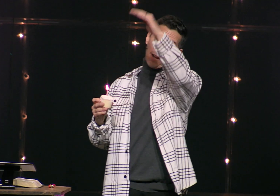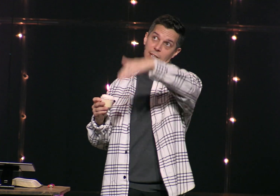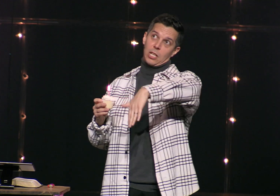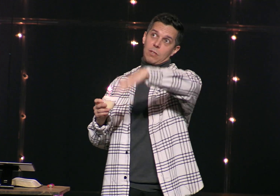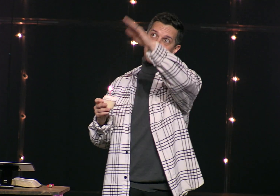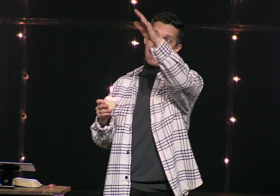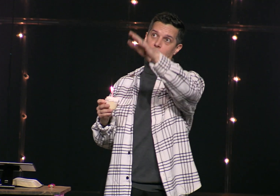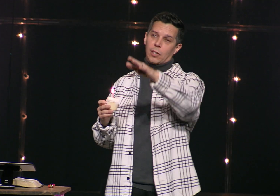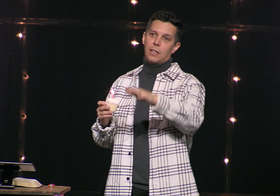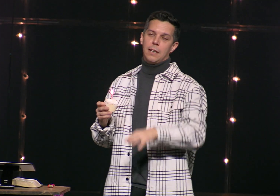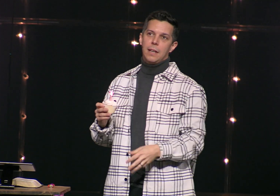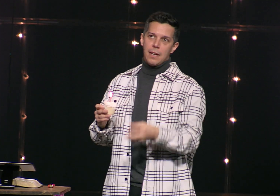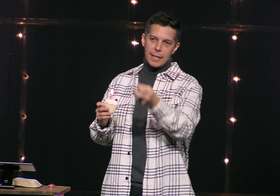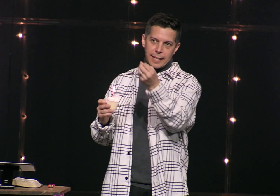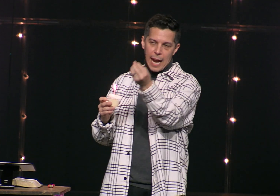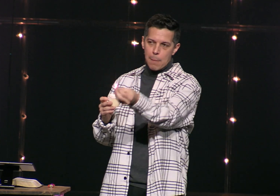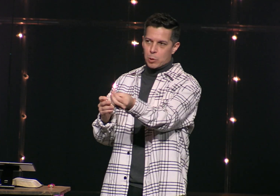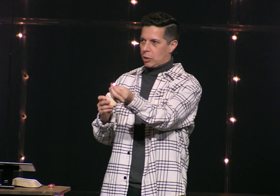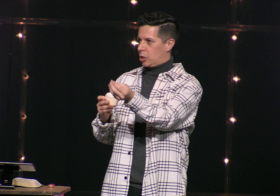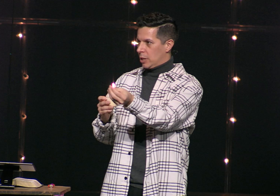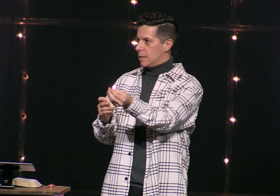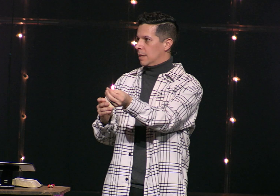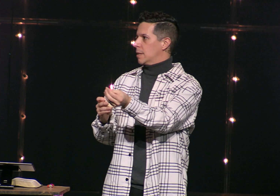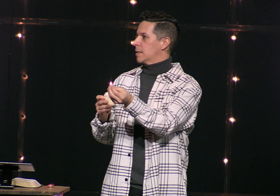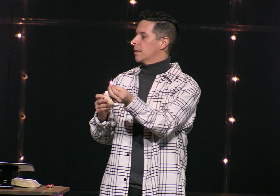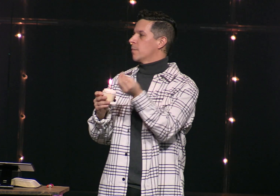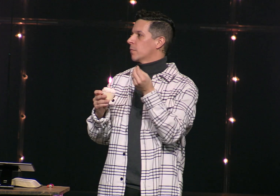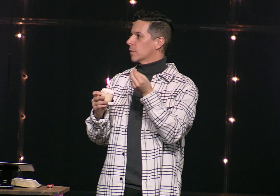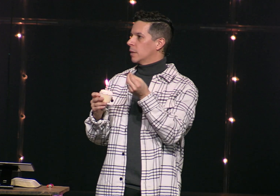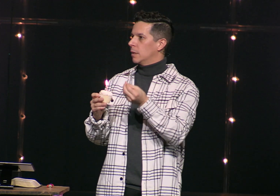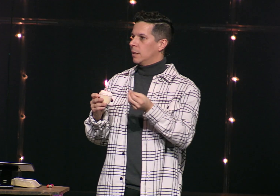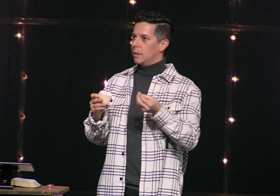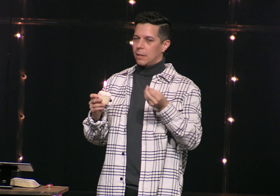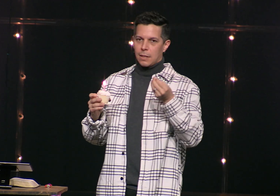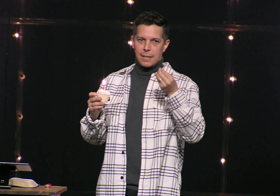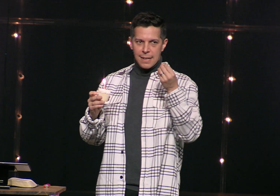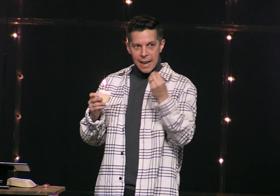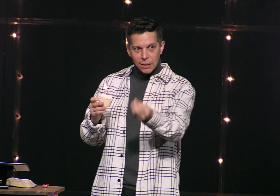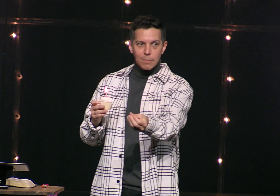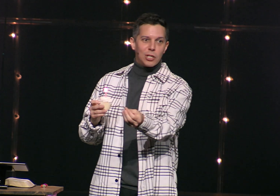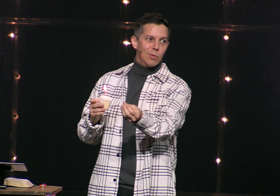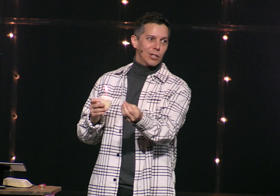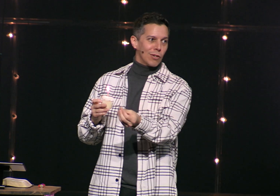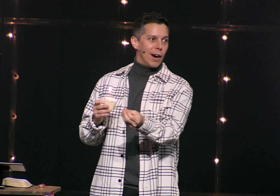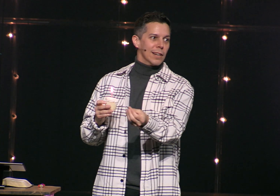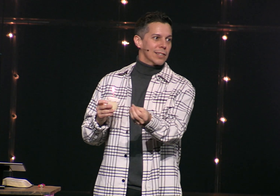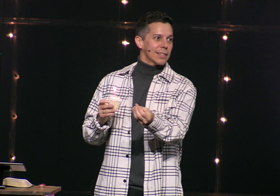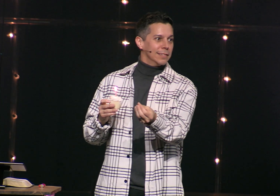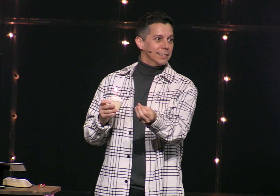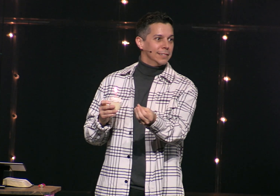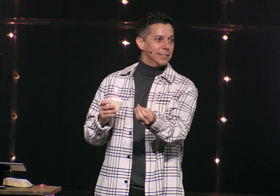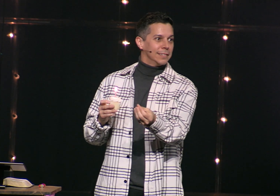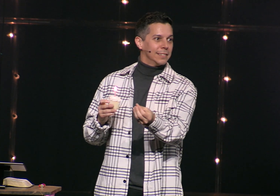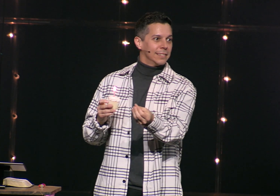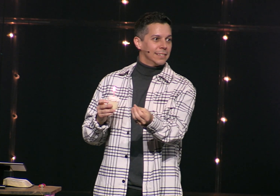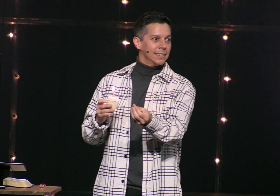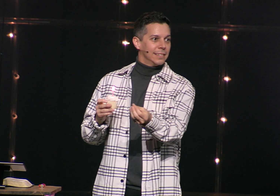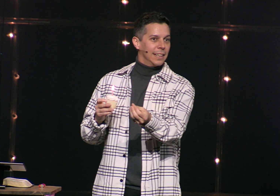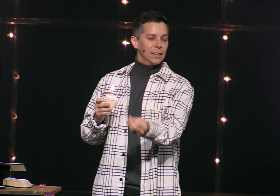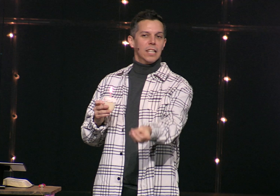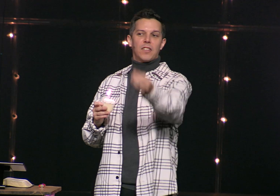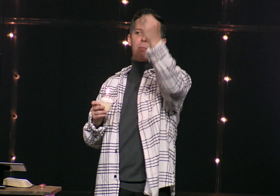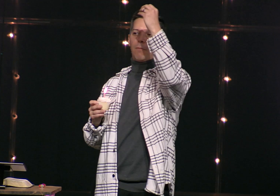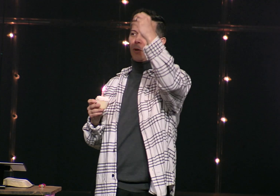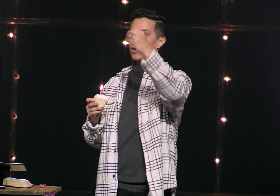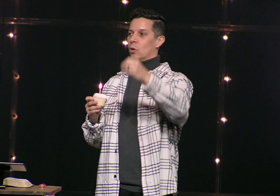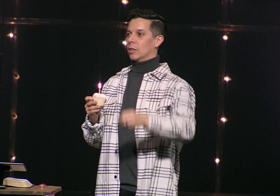is praying to his Father. They capture Jesus. They nail him to a cross